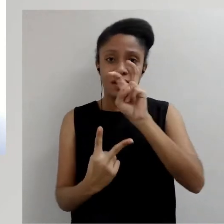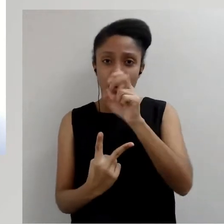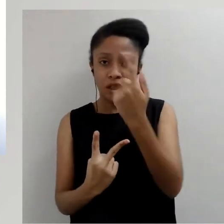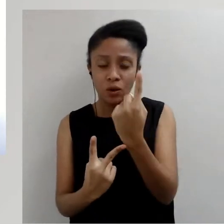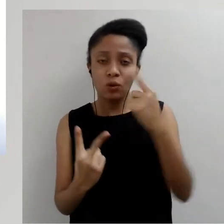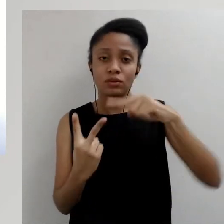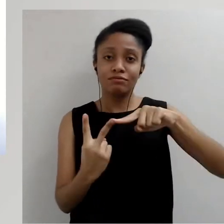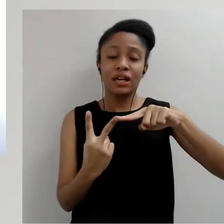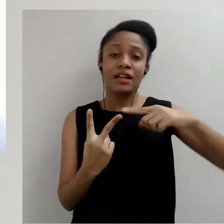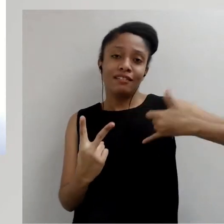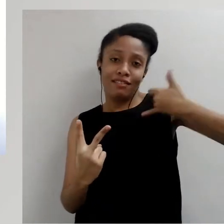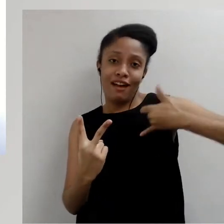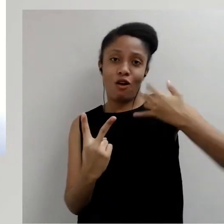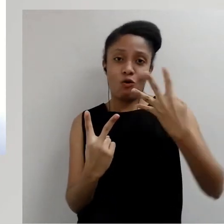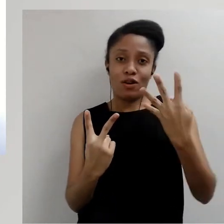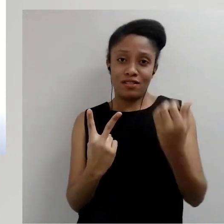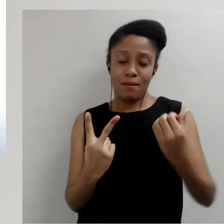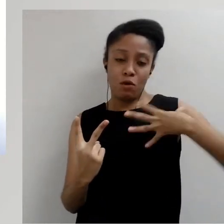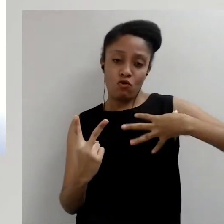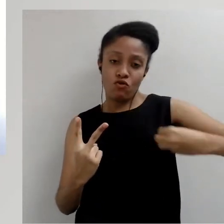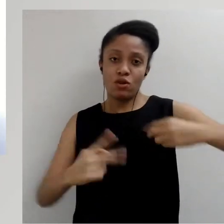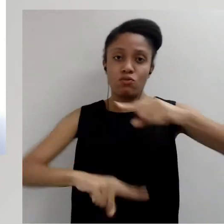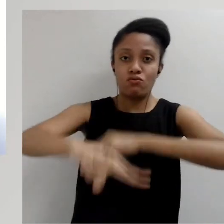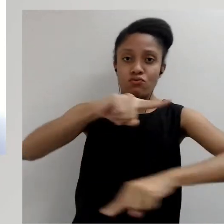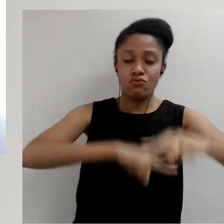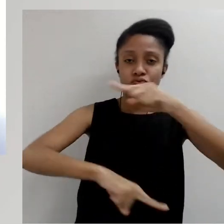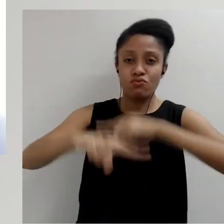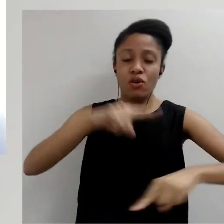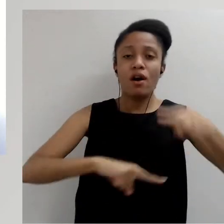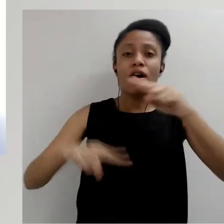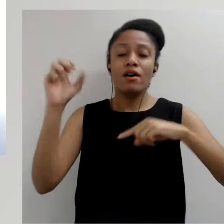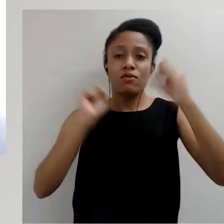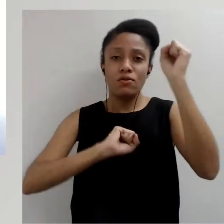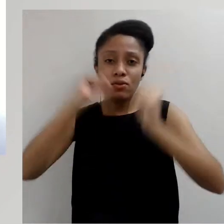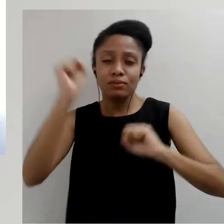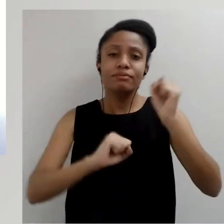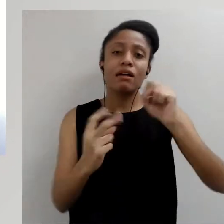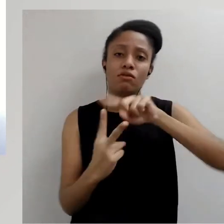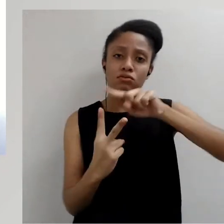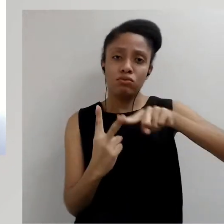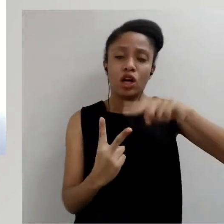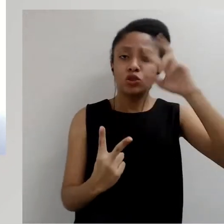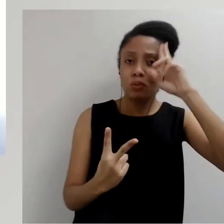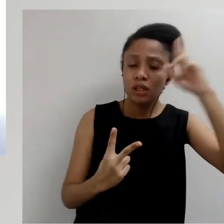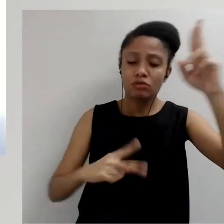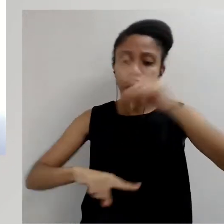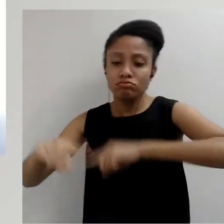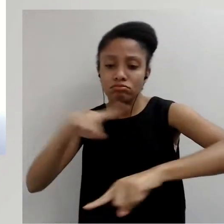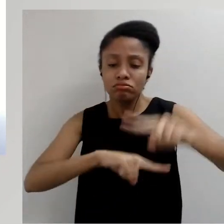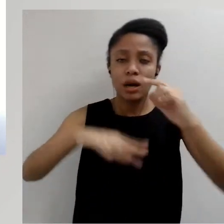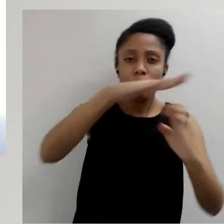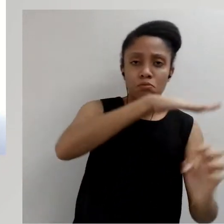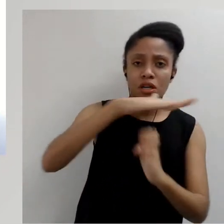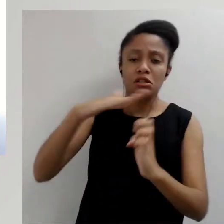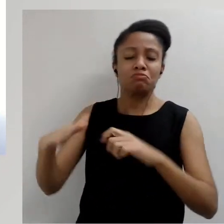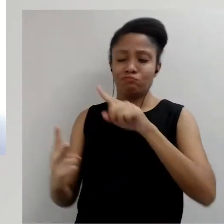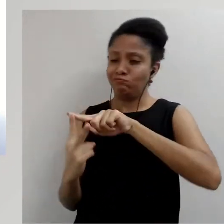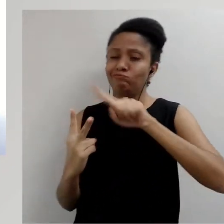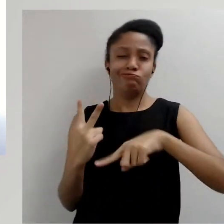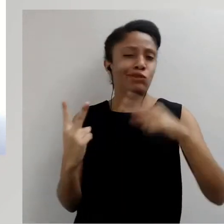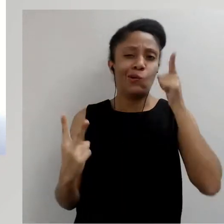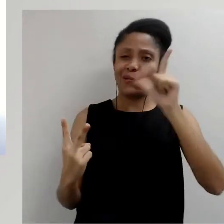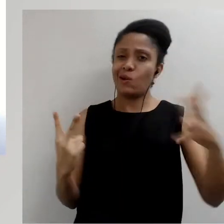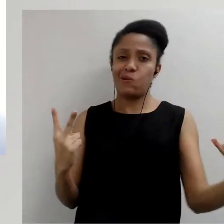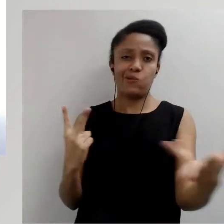with 51 and the other with 42. And they are the one that as they were born and they was raised there, they do this well.